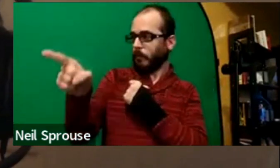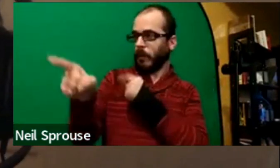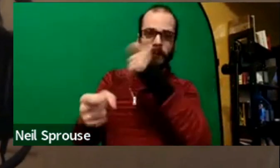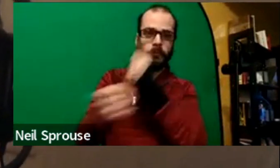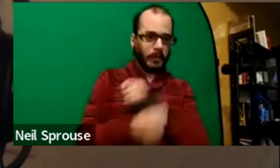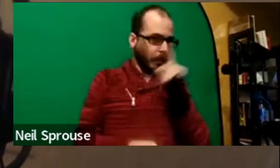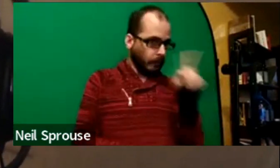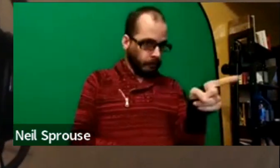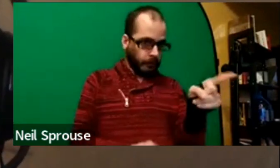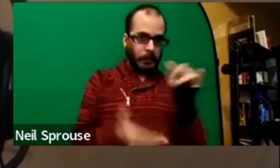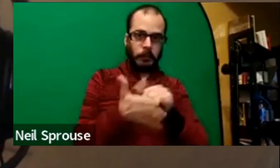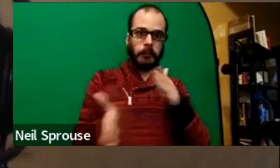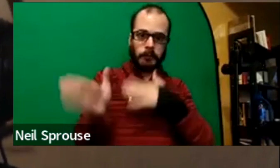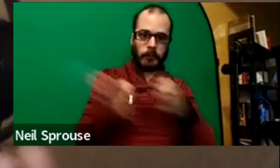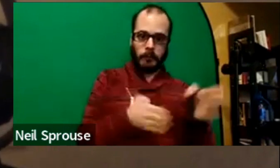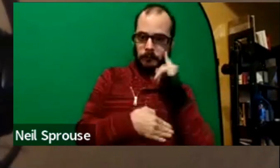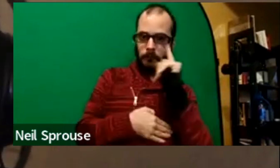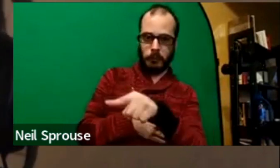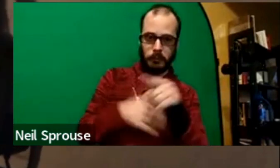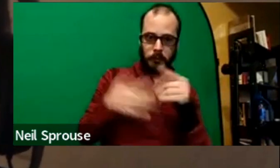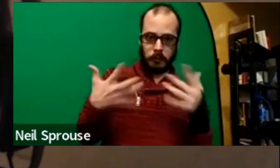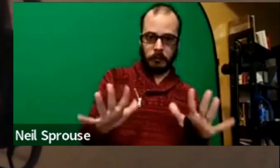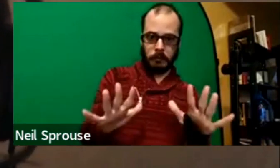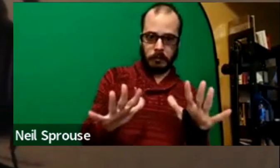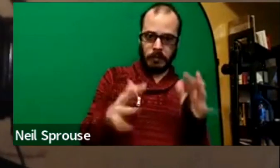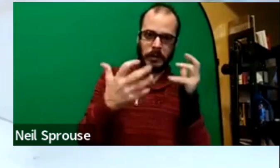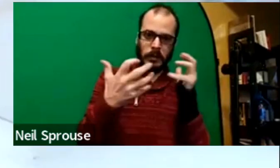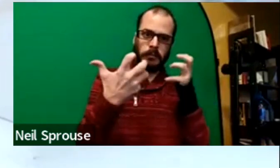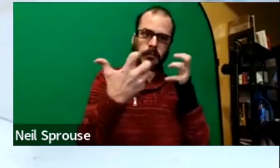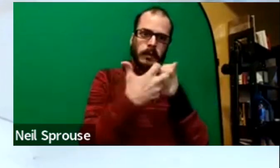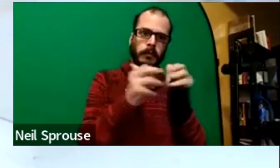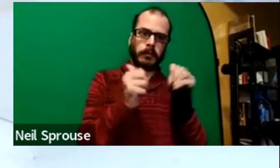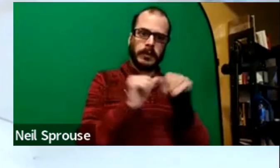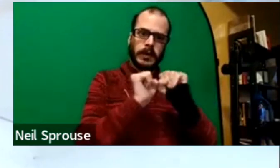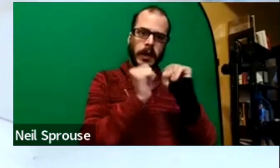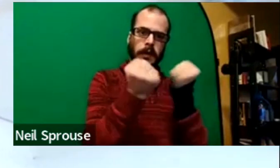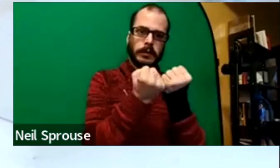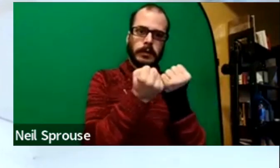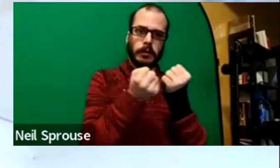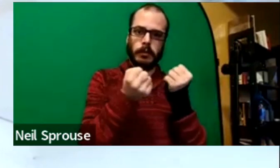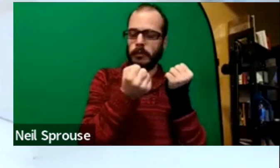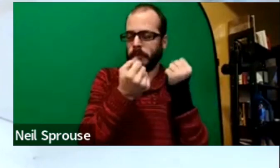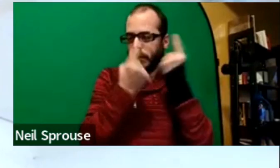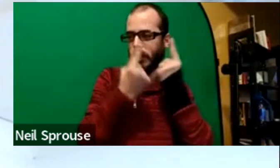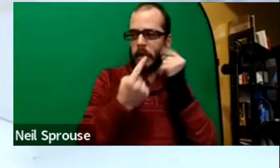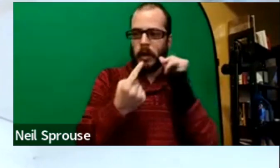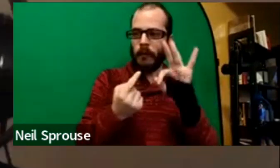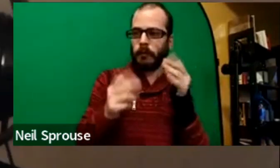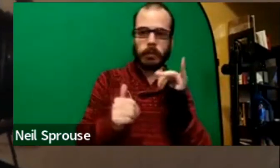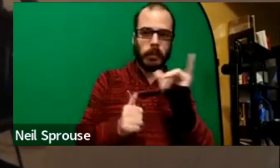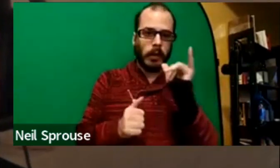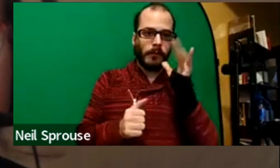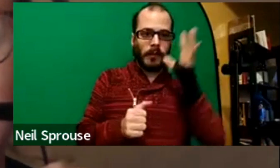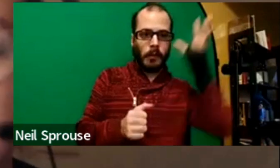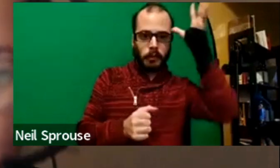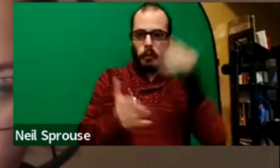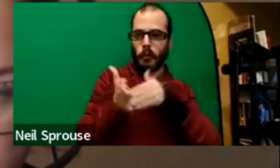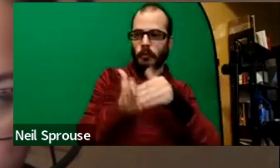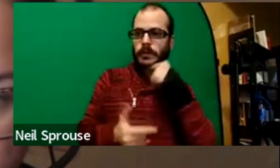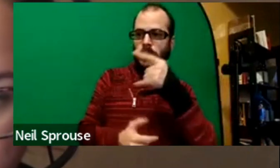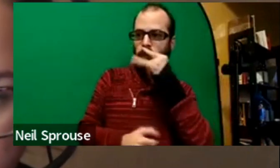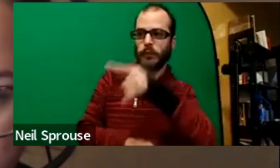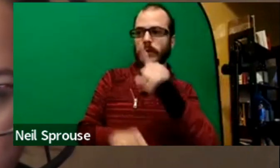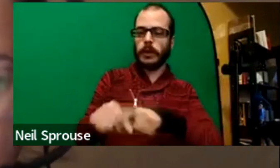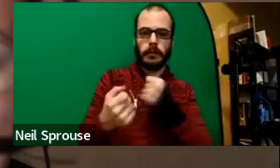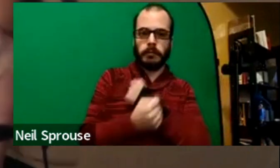So if we're following the law, right, mm-hmm. This now becomes, you cannot love this person for a specific